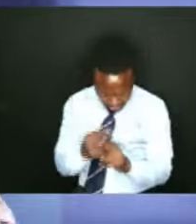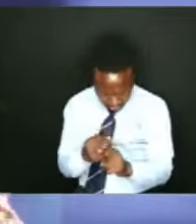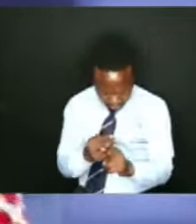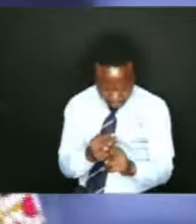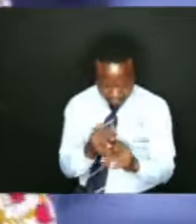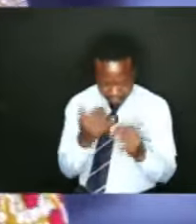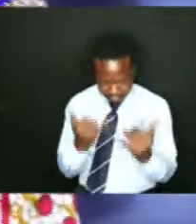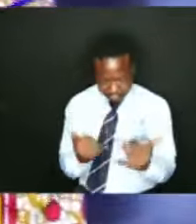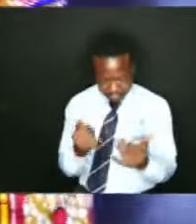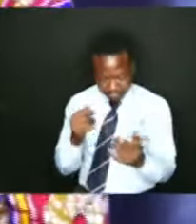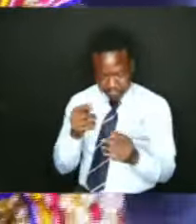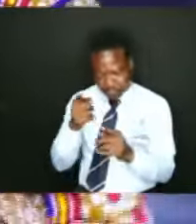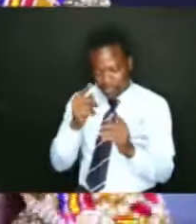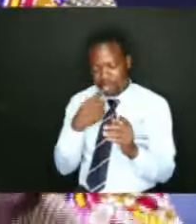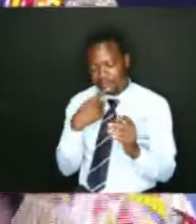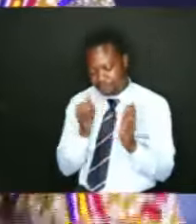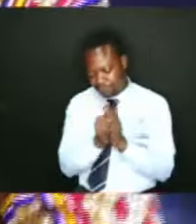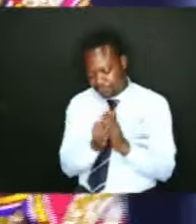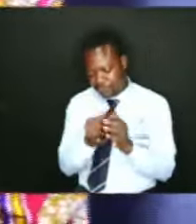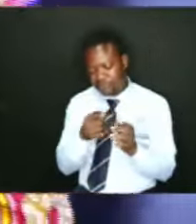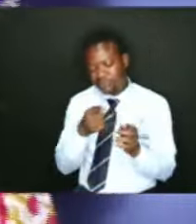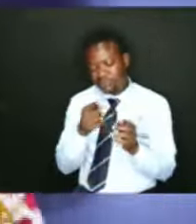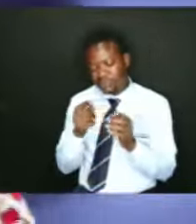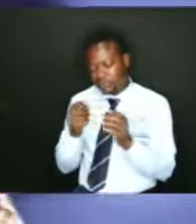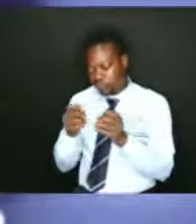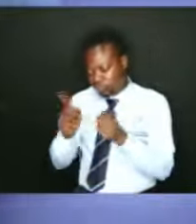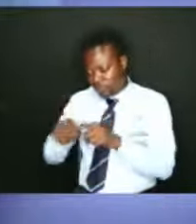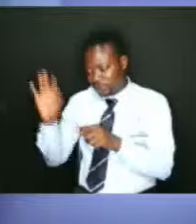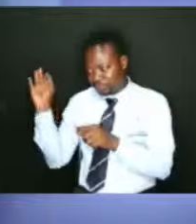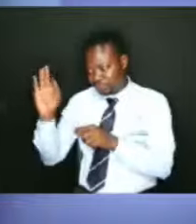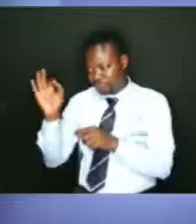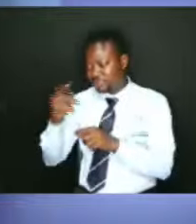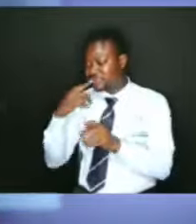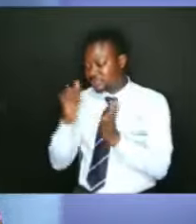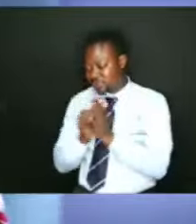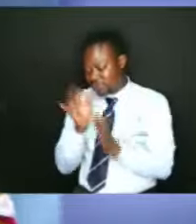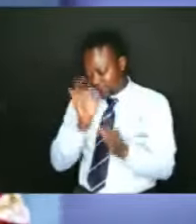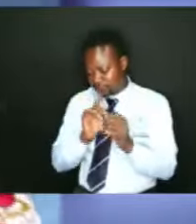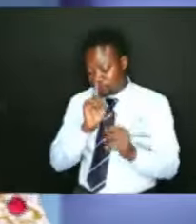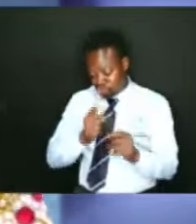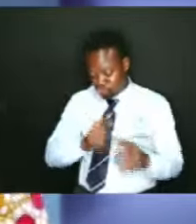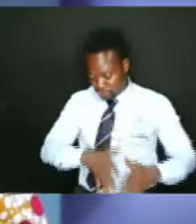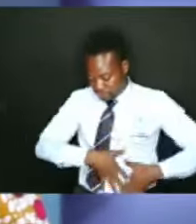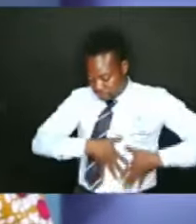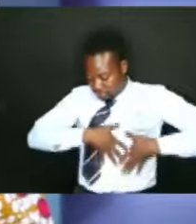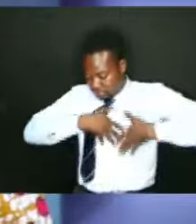Our Father also taught us that when we pour out before